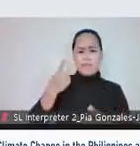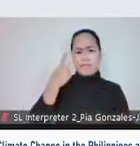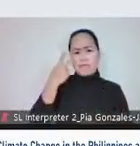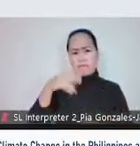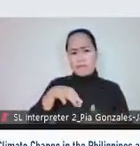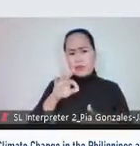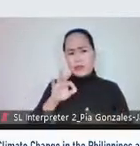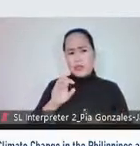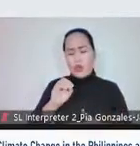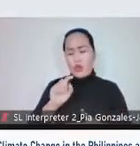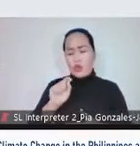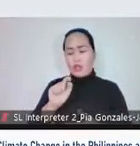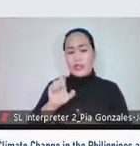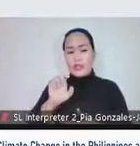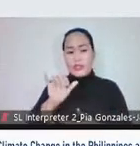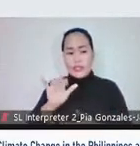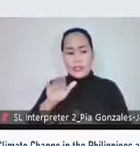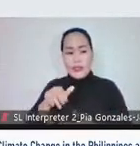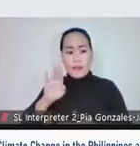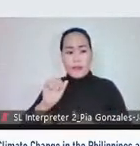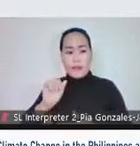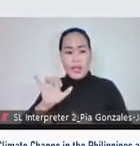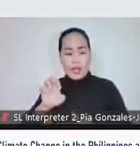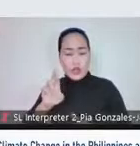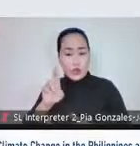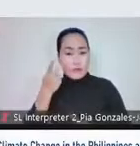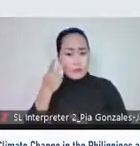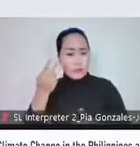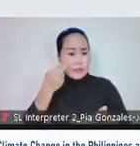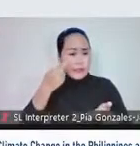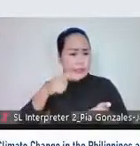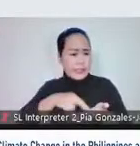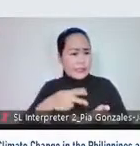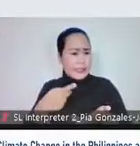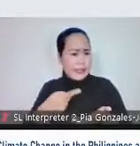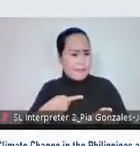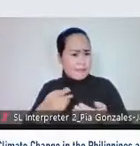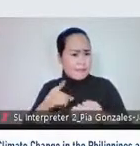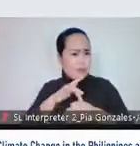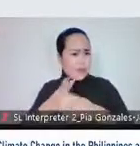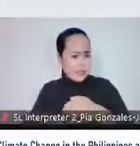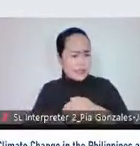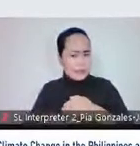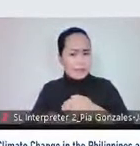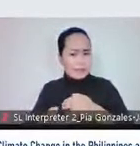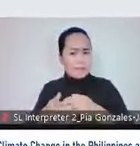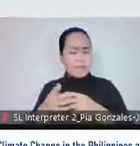very prescient to recognize the significance of these for the earliest Philippines chronology.